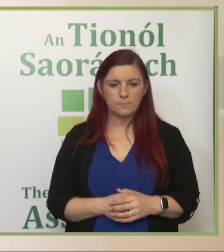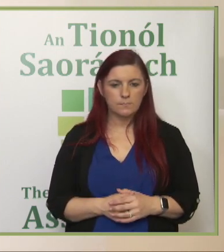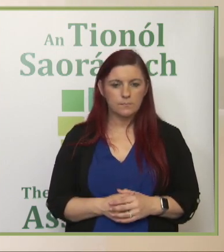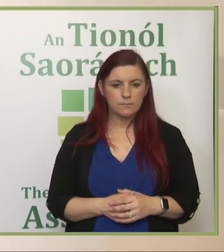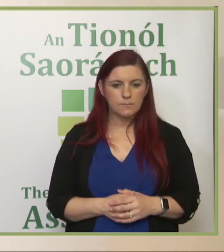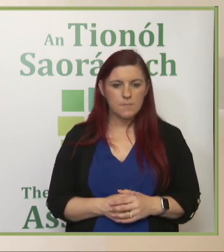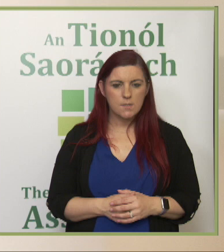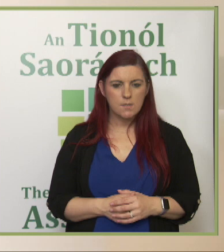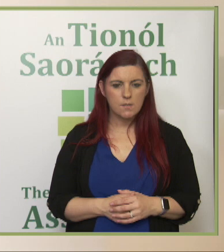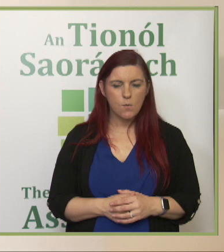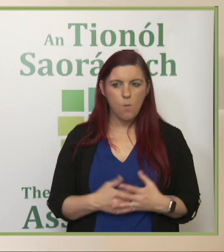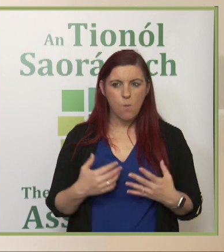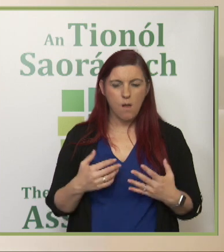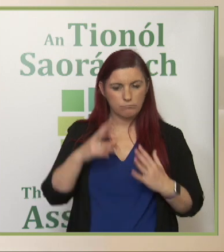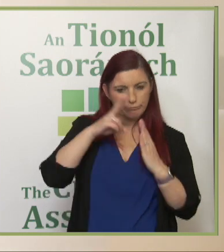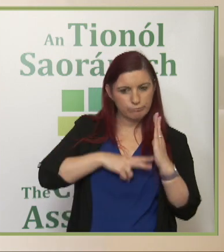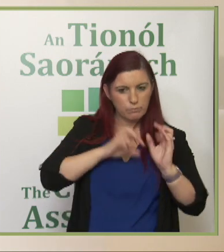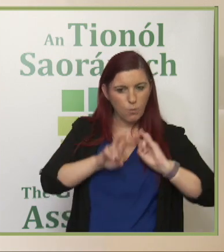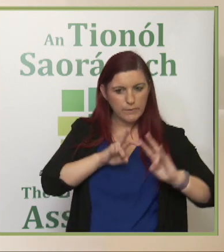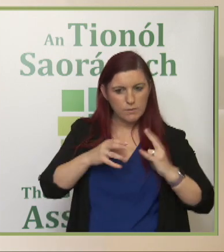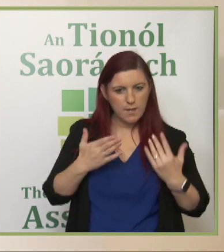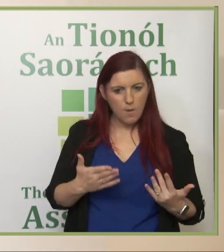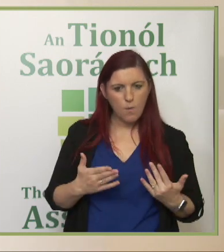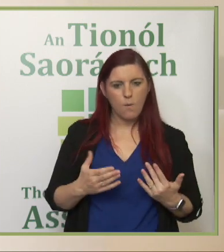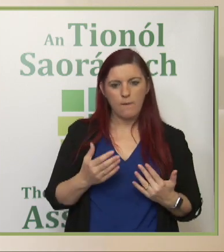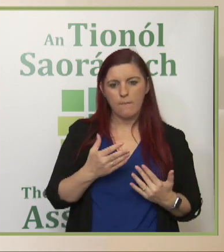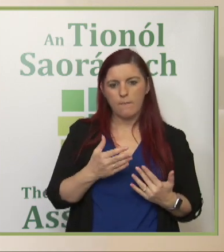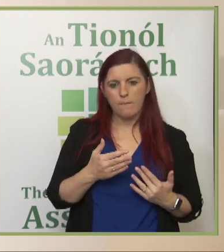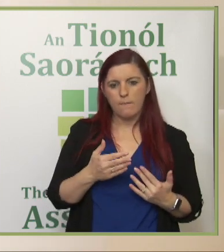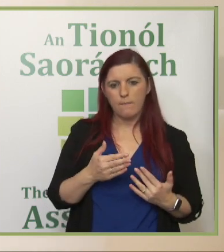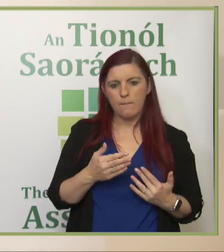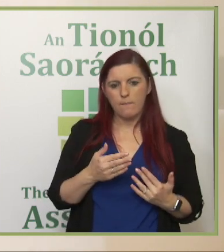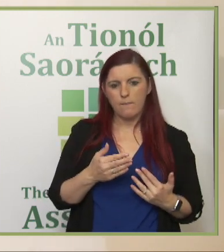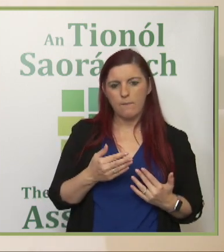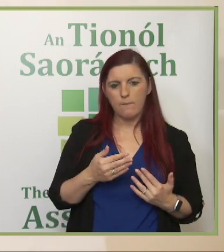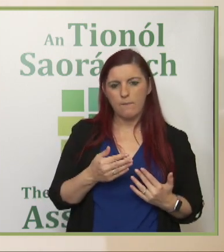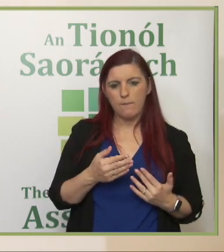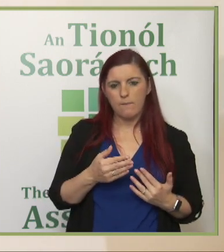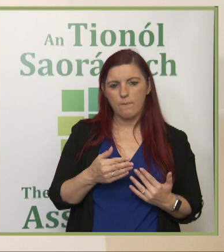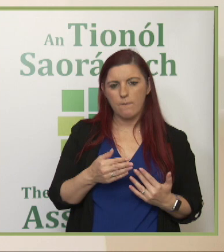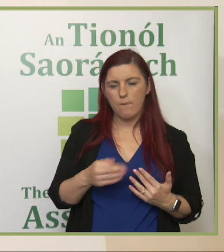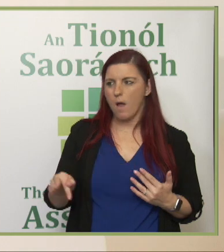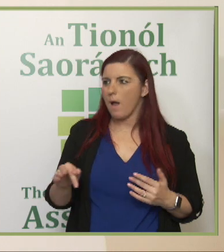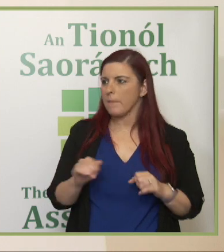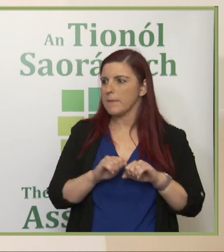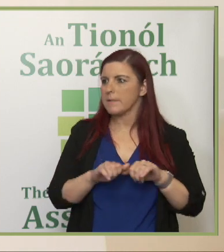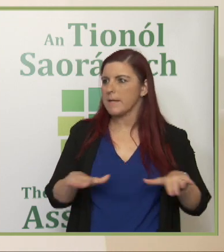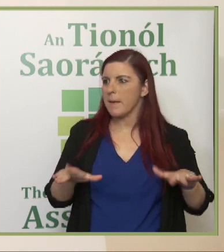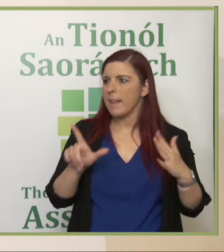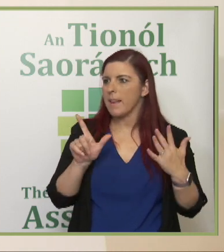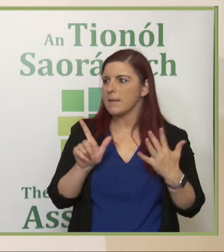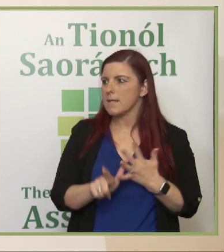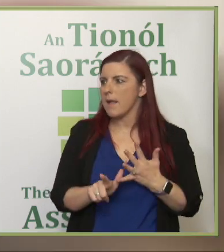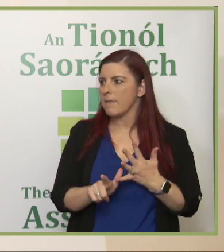a question which I have from, I'll try to get one from table 7 straight away. Yeah, sorry, table 7, if I can